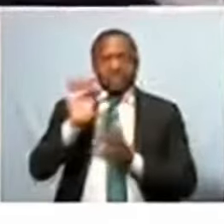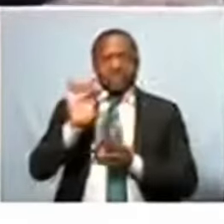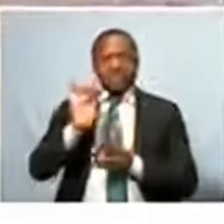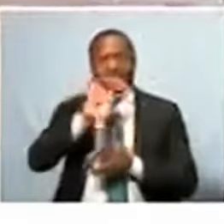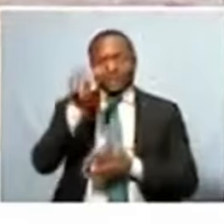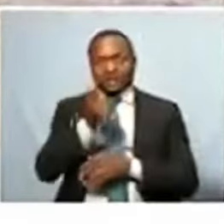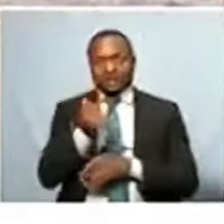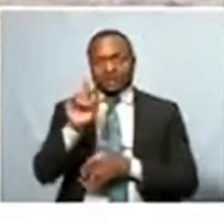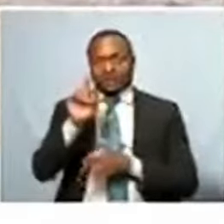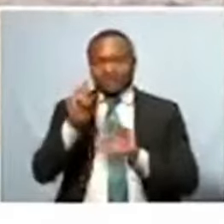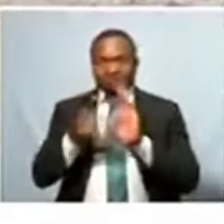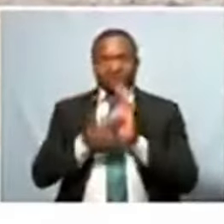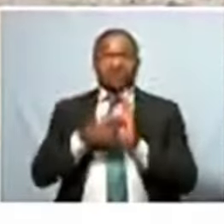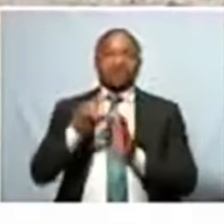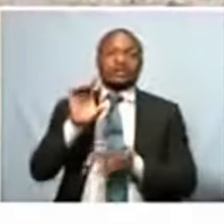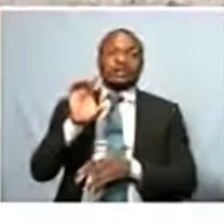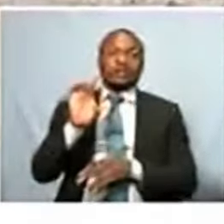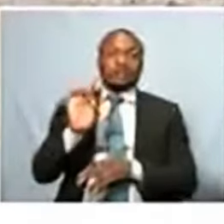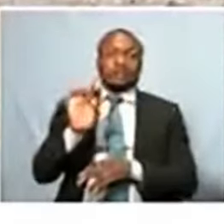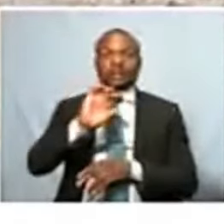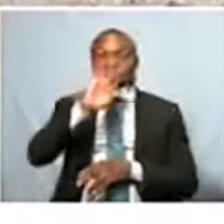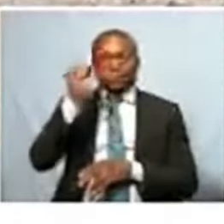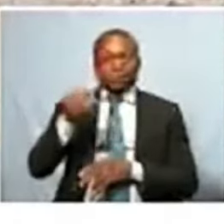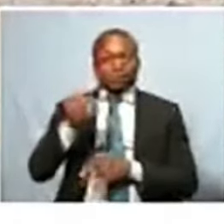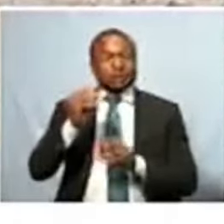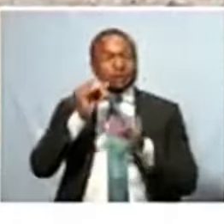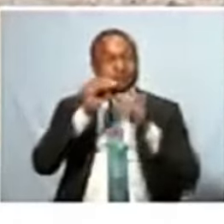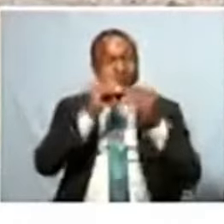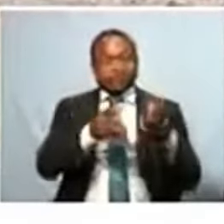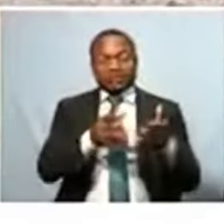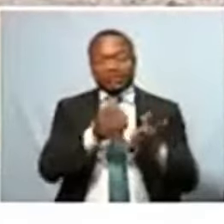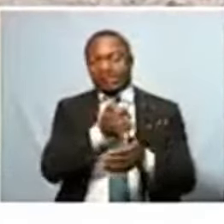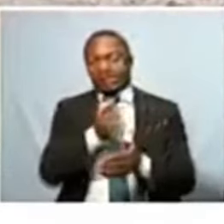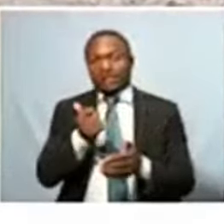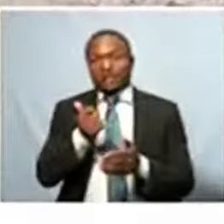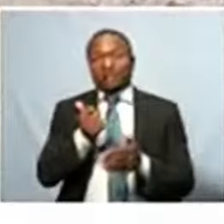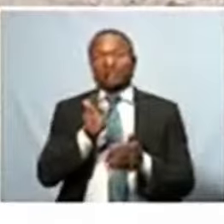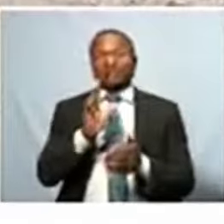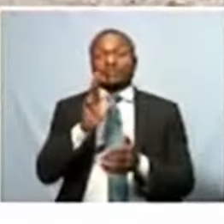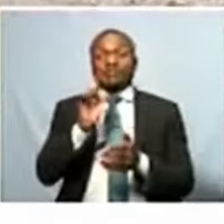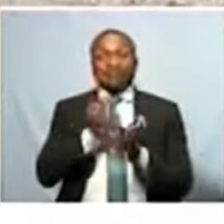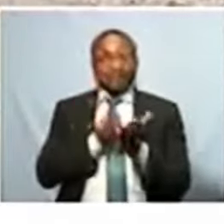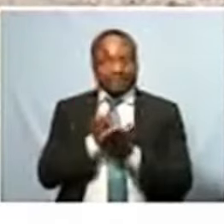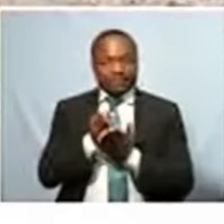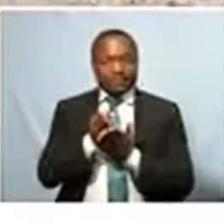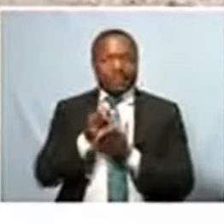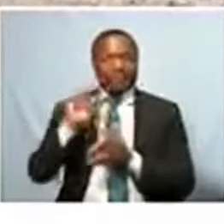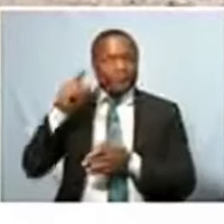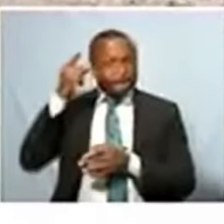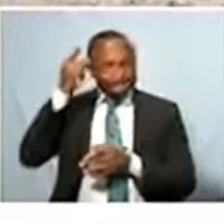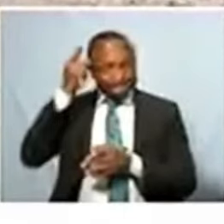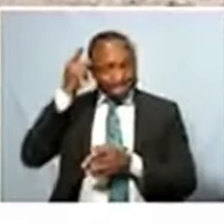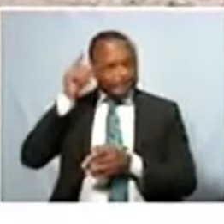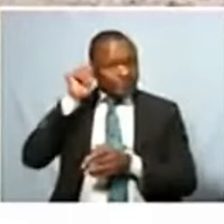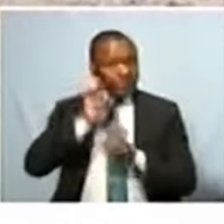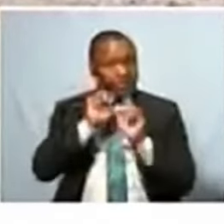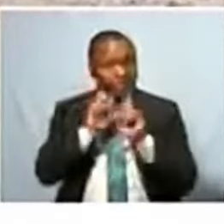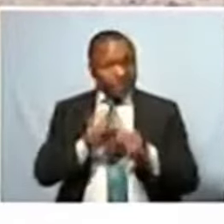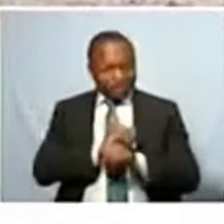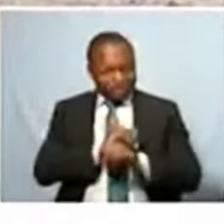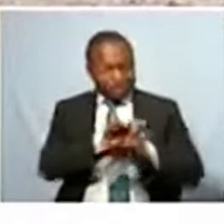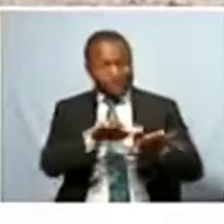other 1.8% goes to the by faith and the like. Political intolerance can equally trespass in that